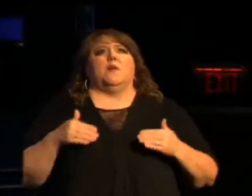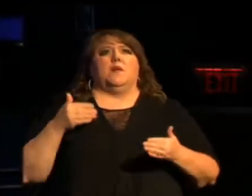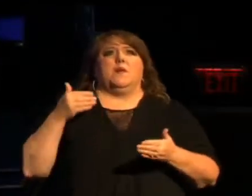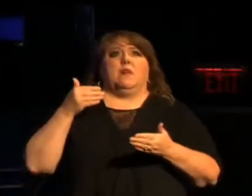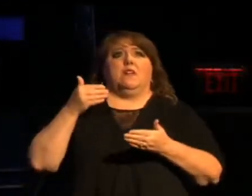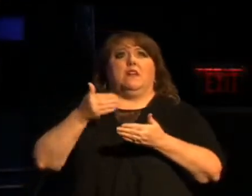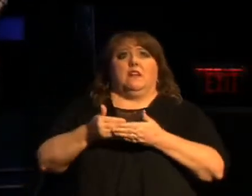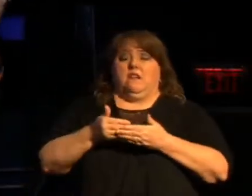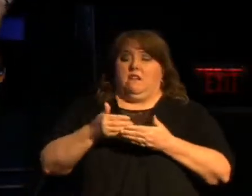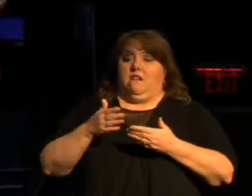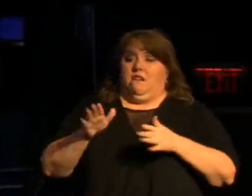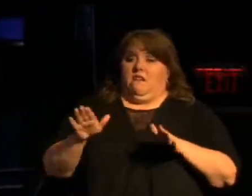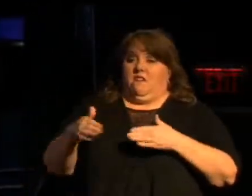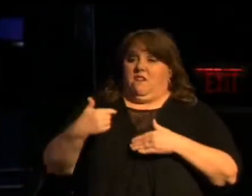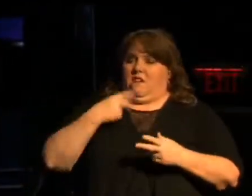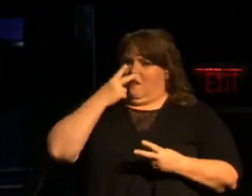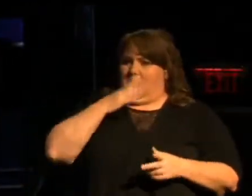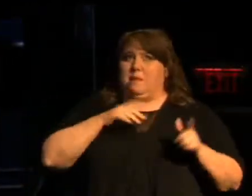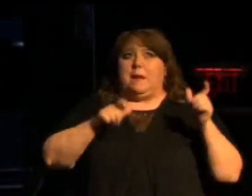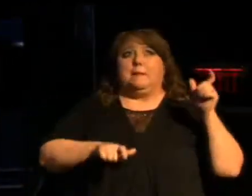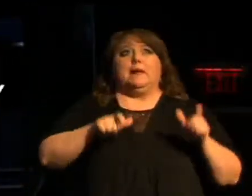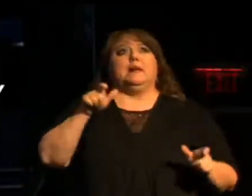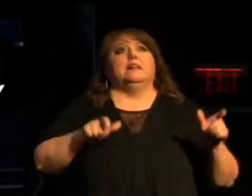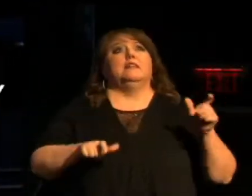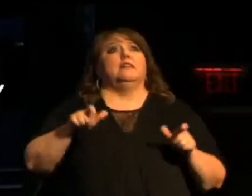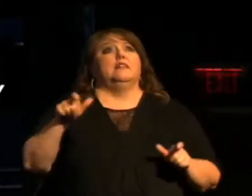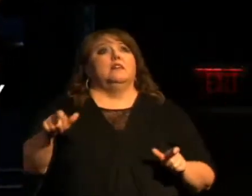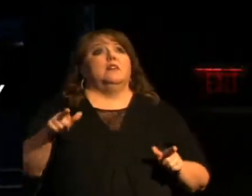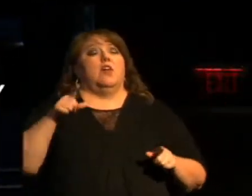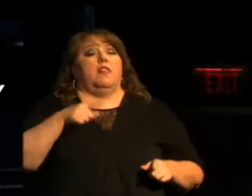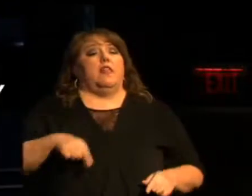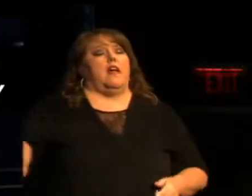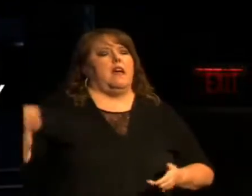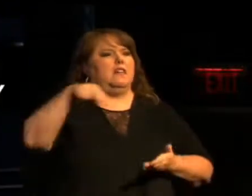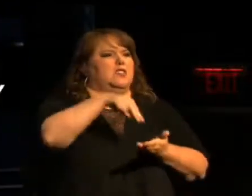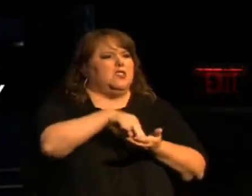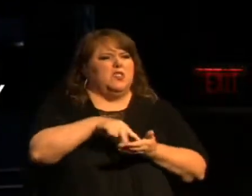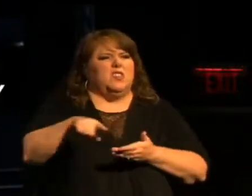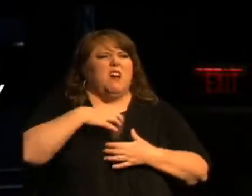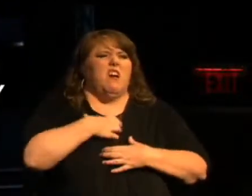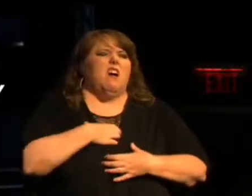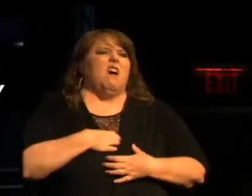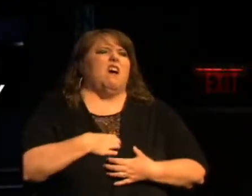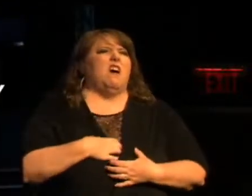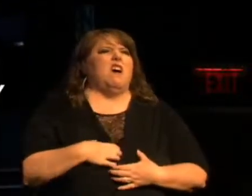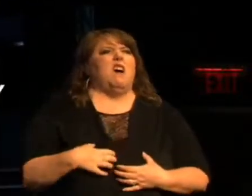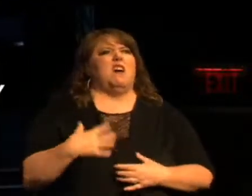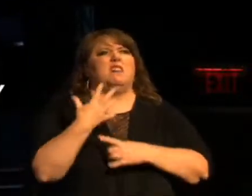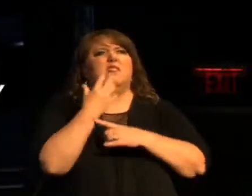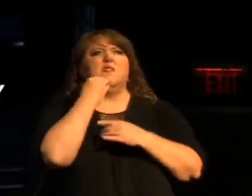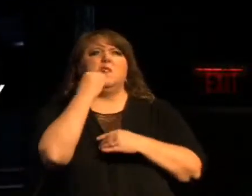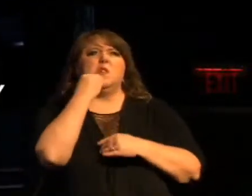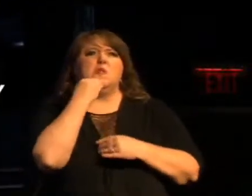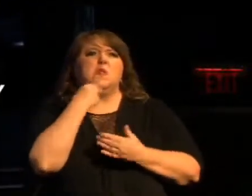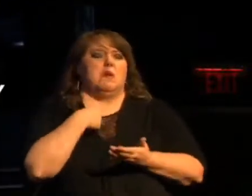office, I saw my people. As they stood hungry, I stood